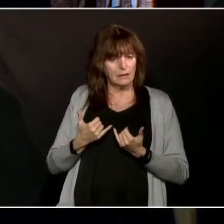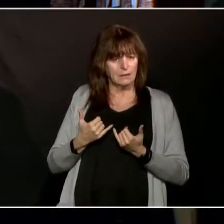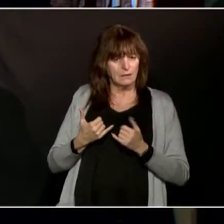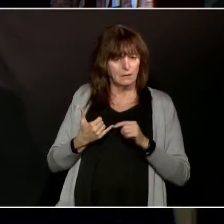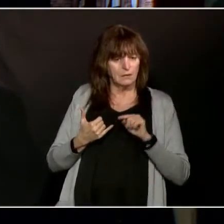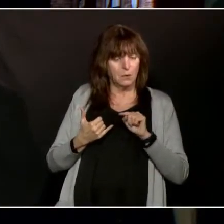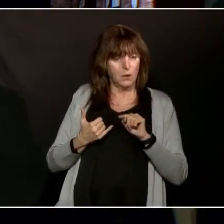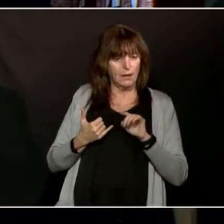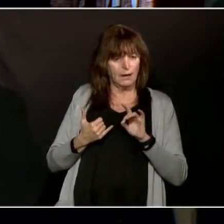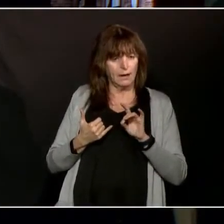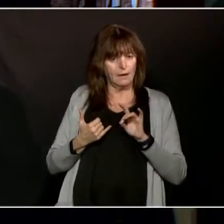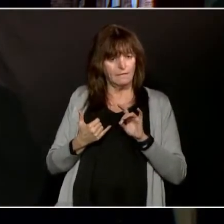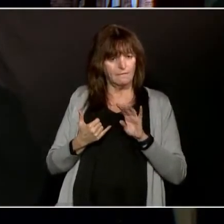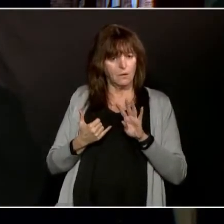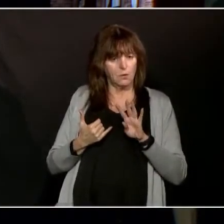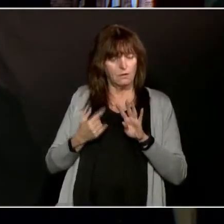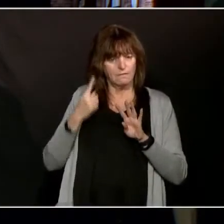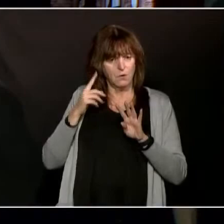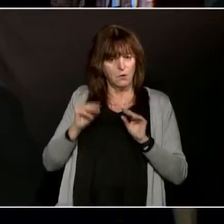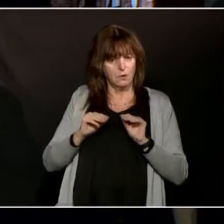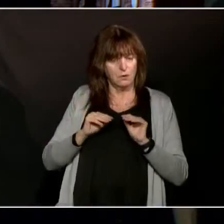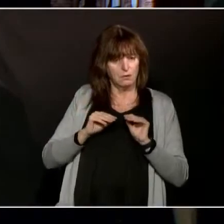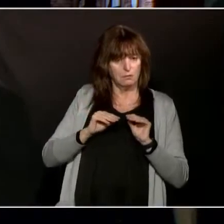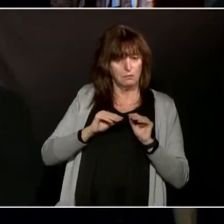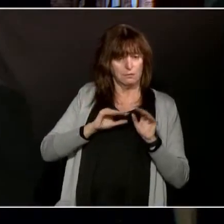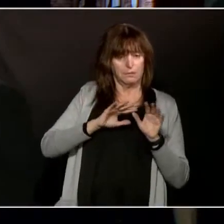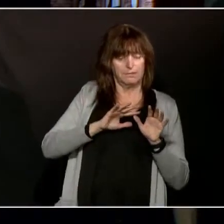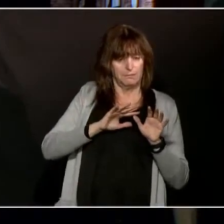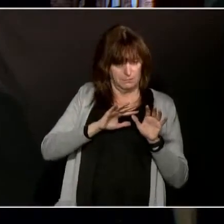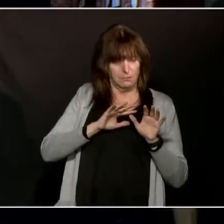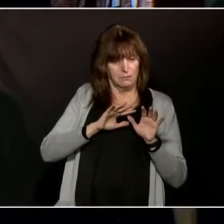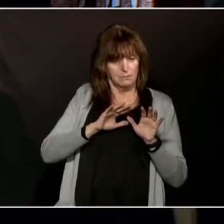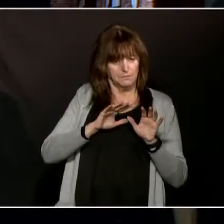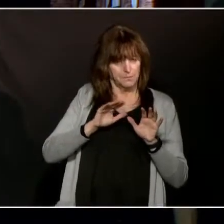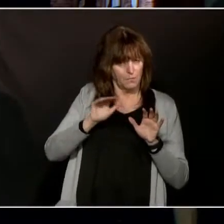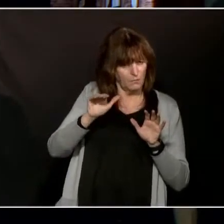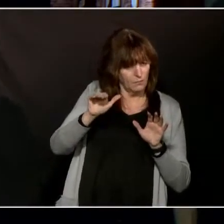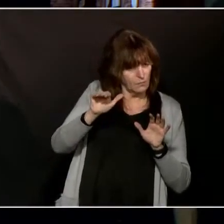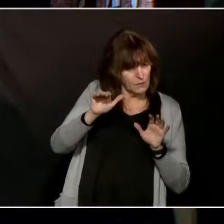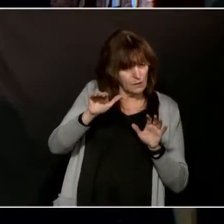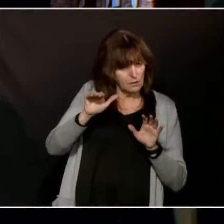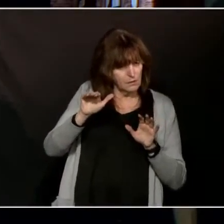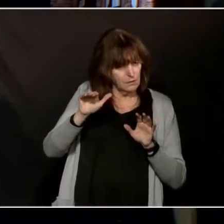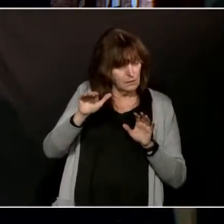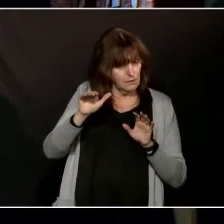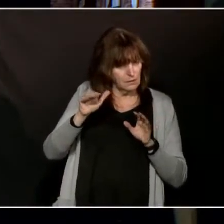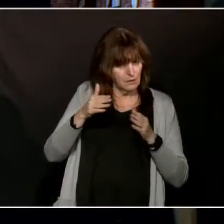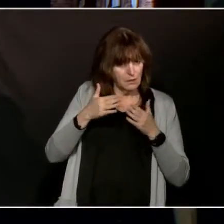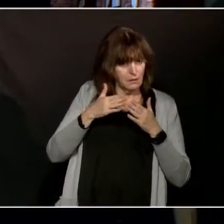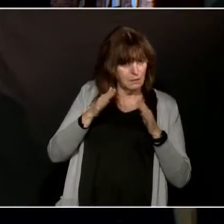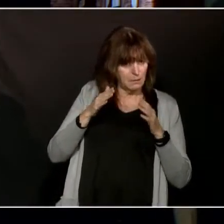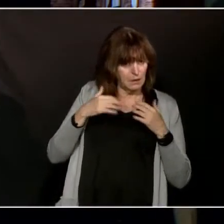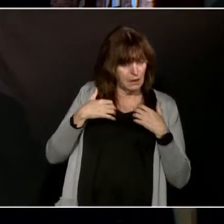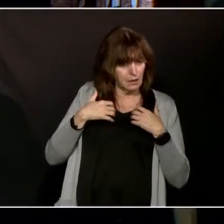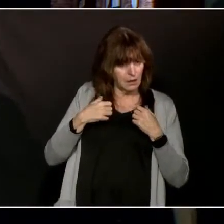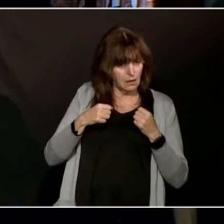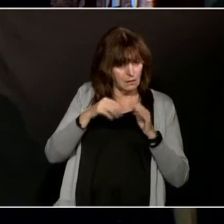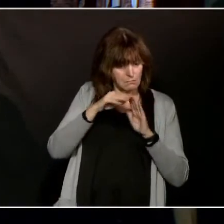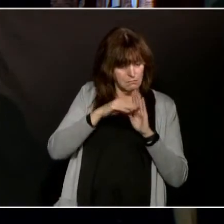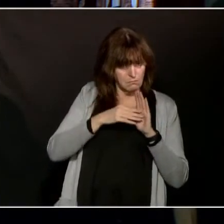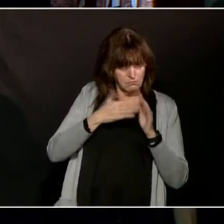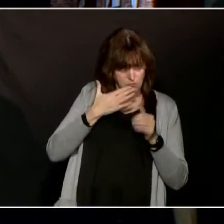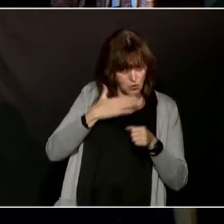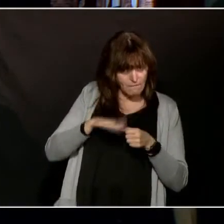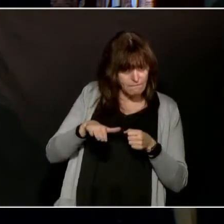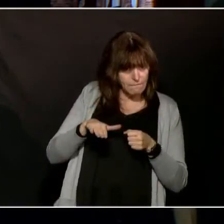So reopening aside, I'm wondering how confident you are that the current slate of public health measures is adequate to suppress the